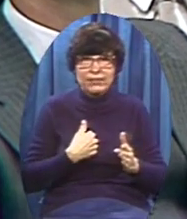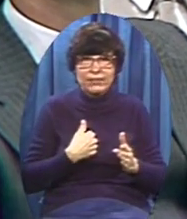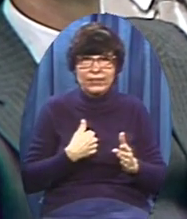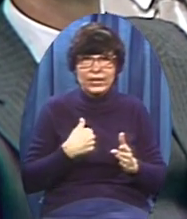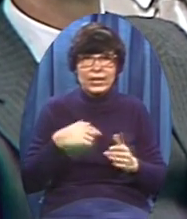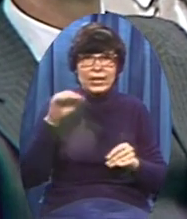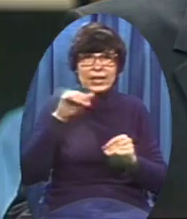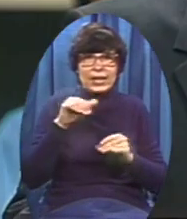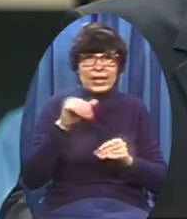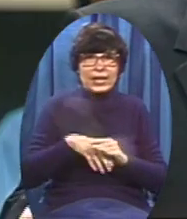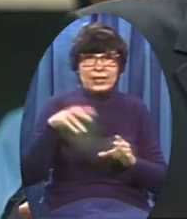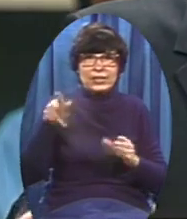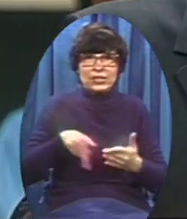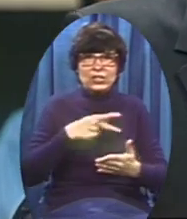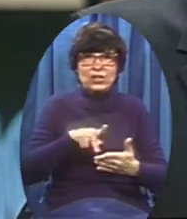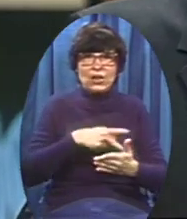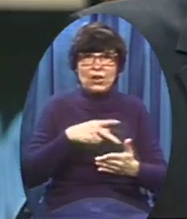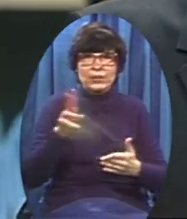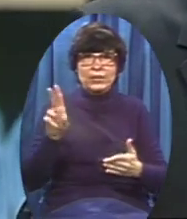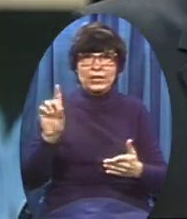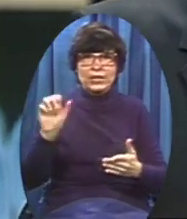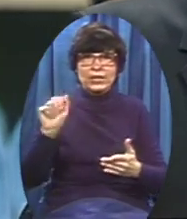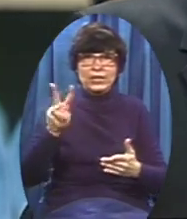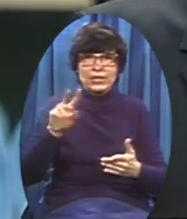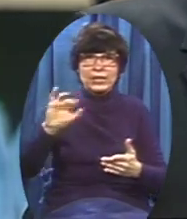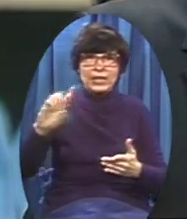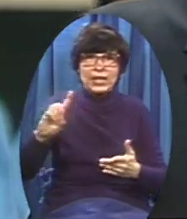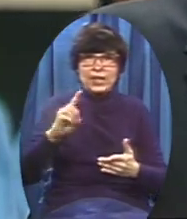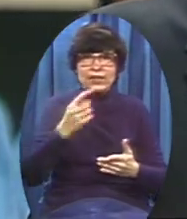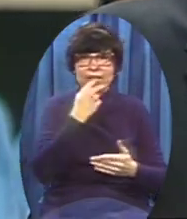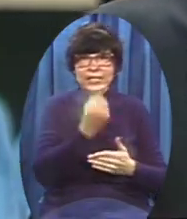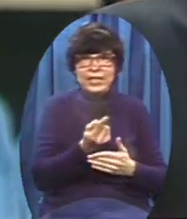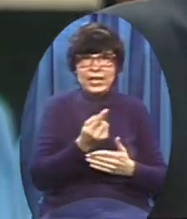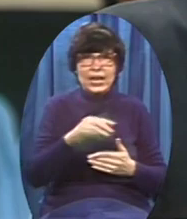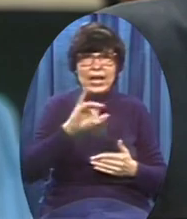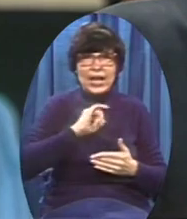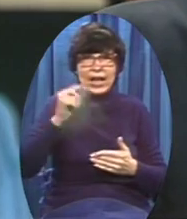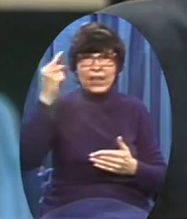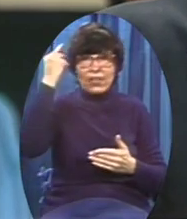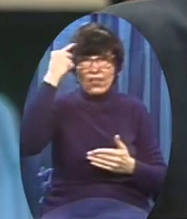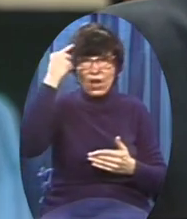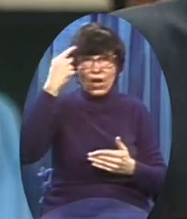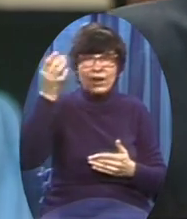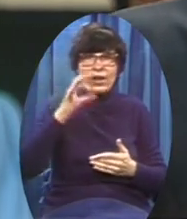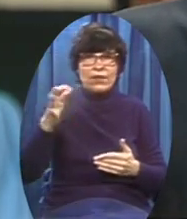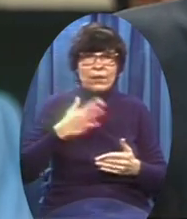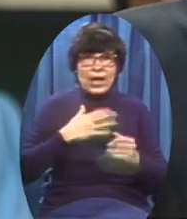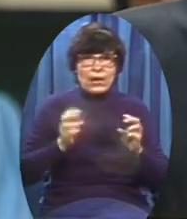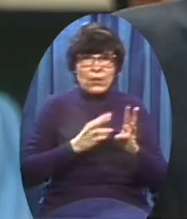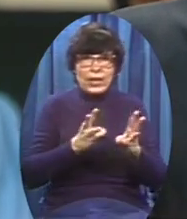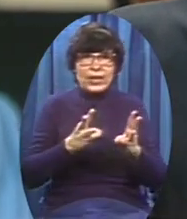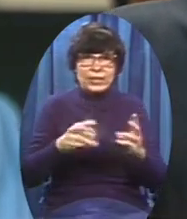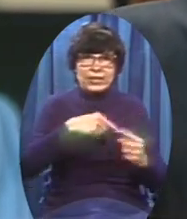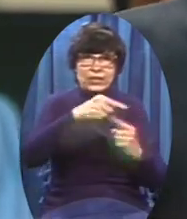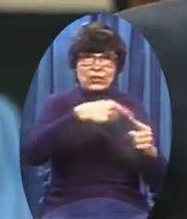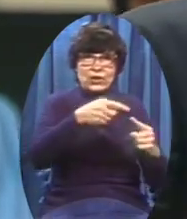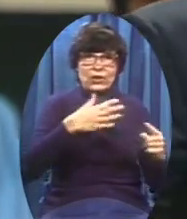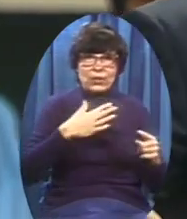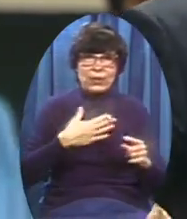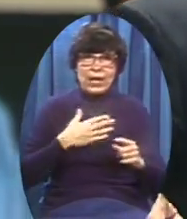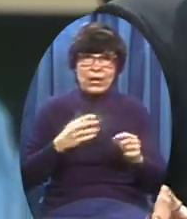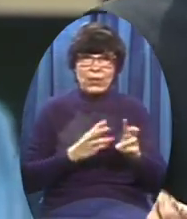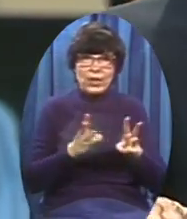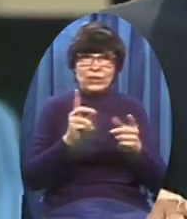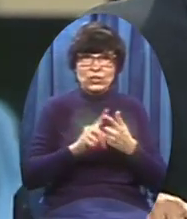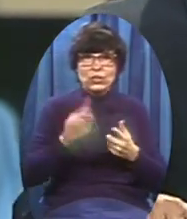David said, "I thought on my ways and turned my feet unto thy testimonies." If you look in